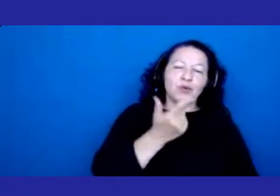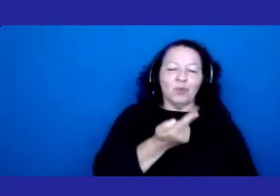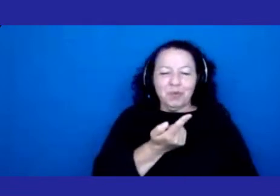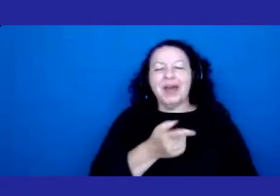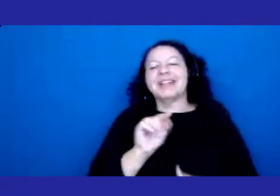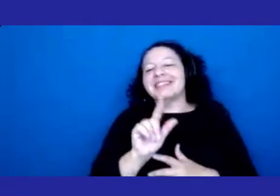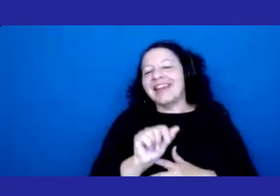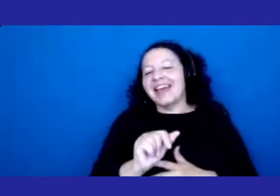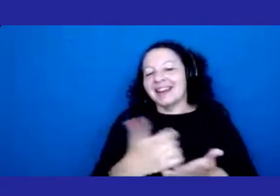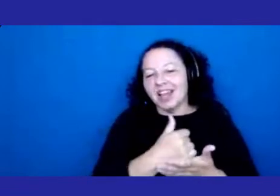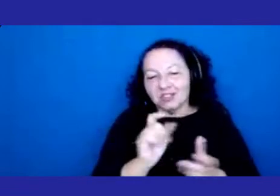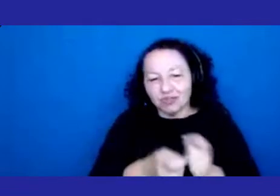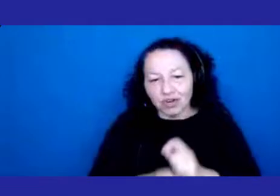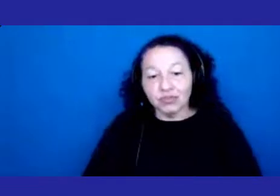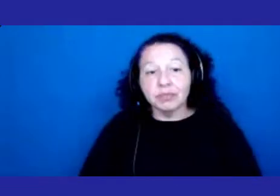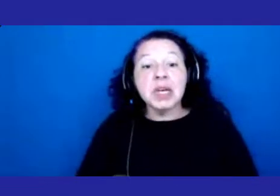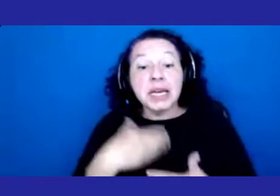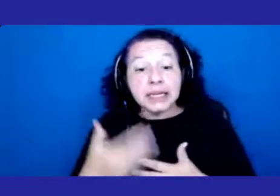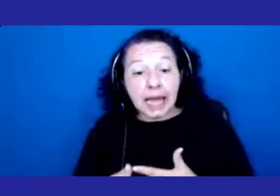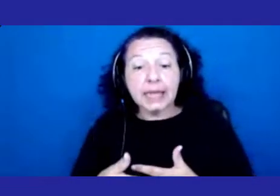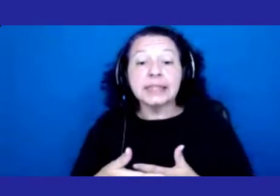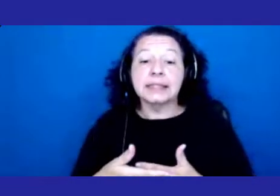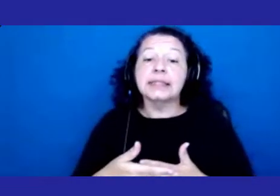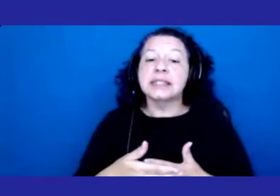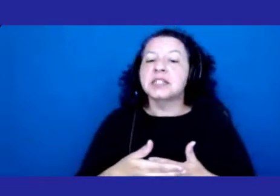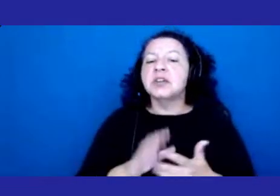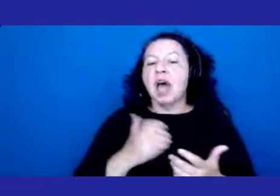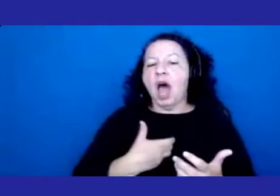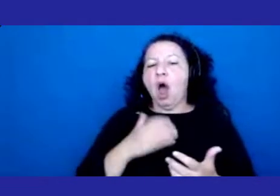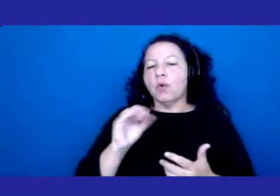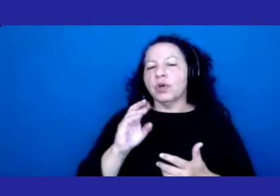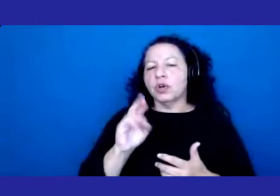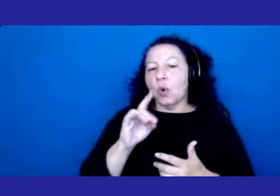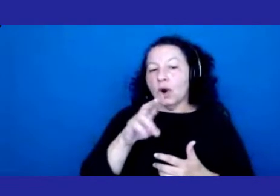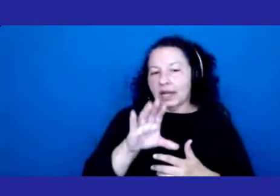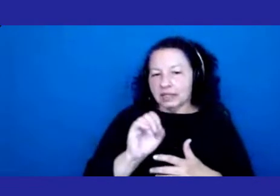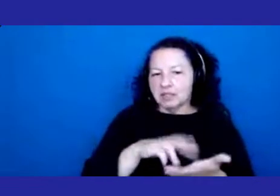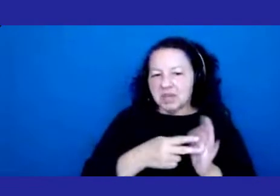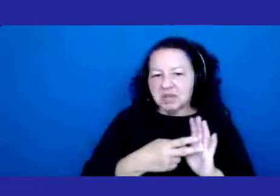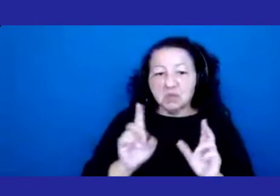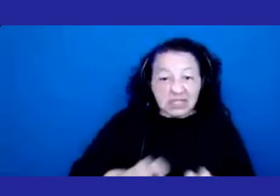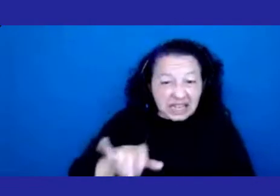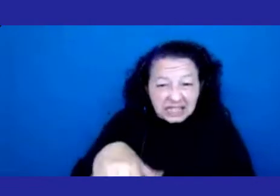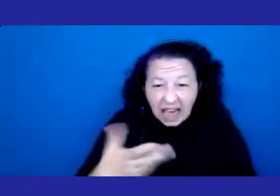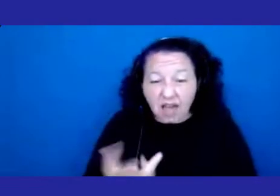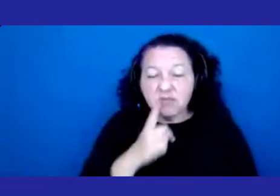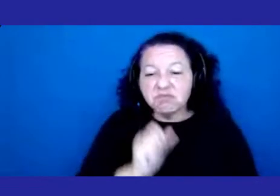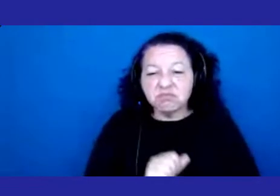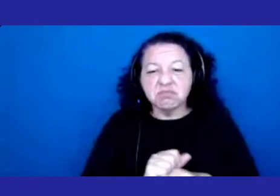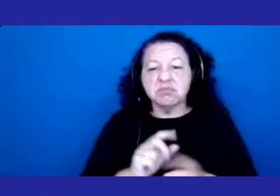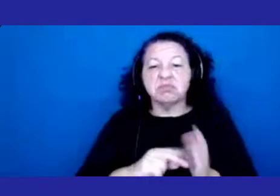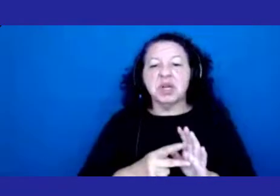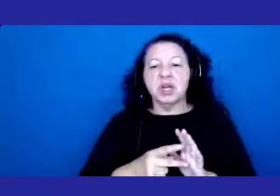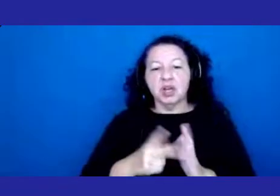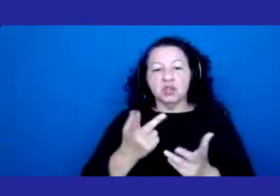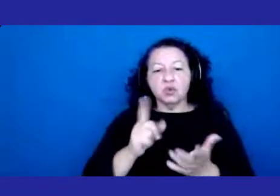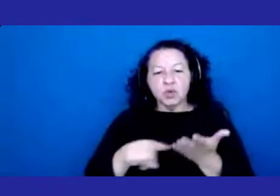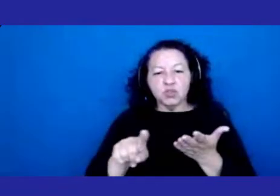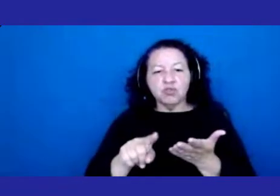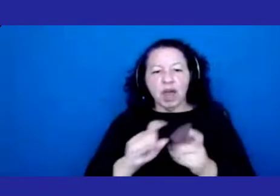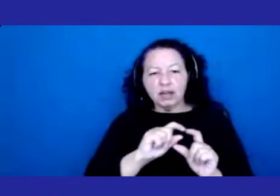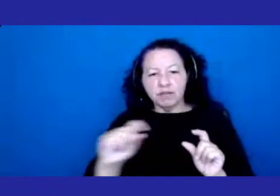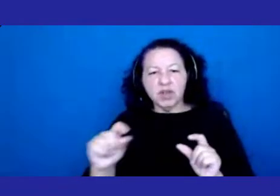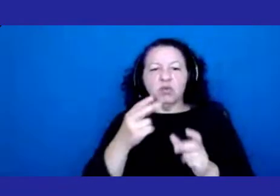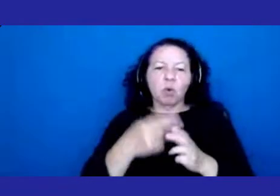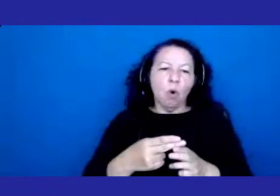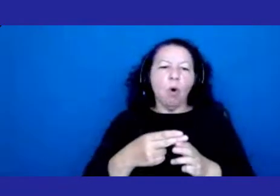Next dimension is concordance that we looked at. So to assess concordance, we looked at a field in EPIC called the ethnic background. And